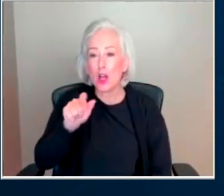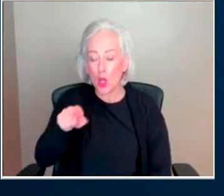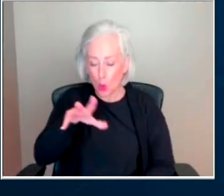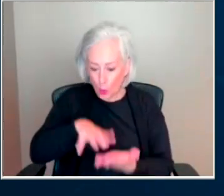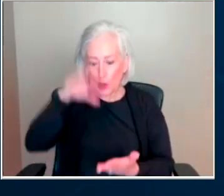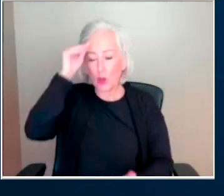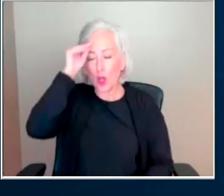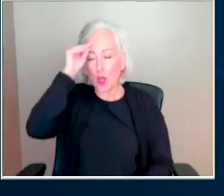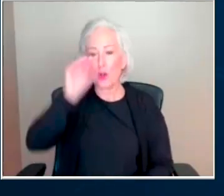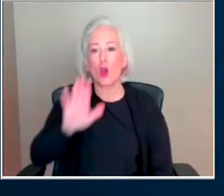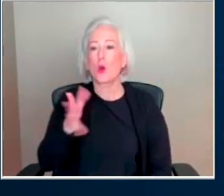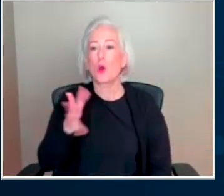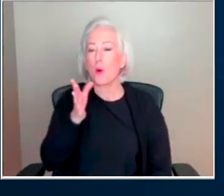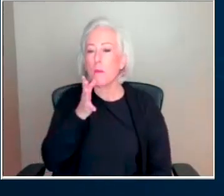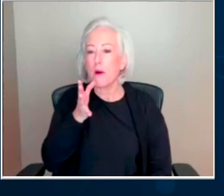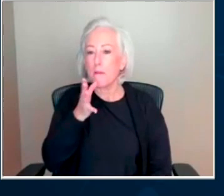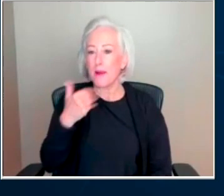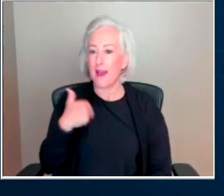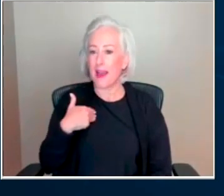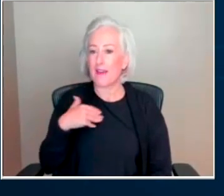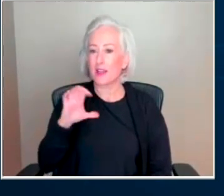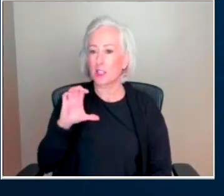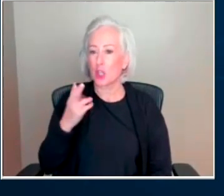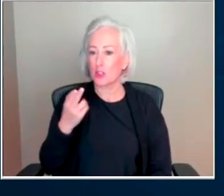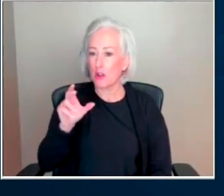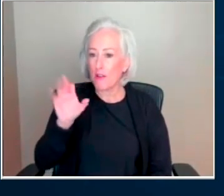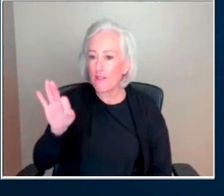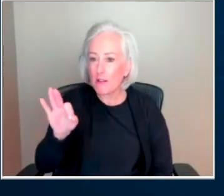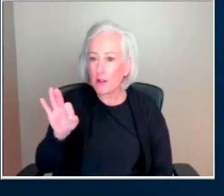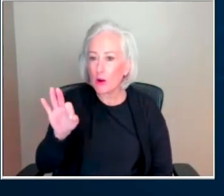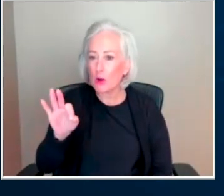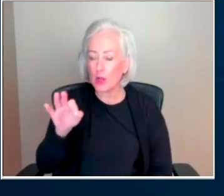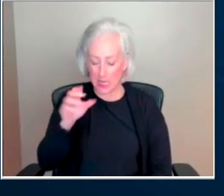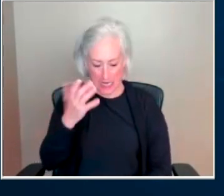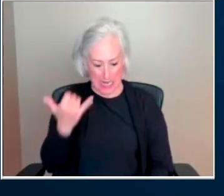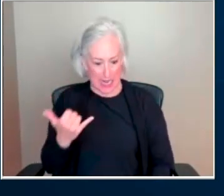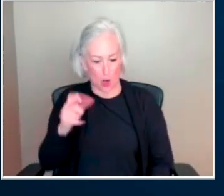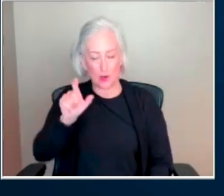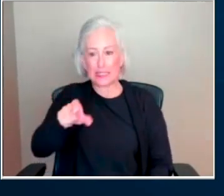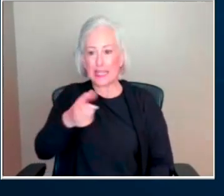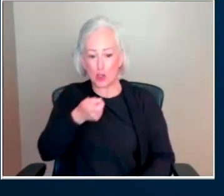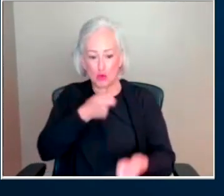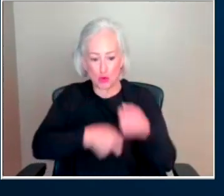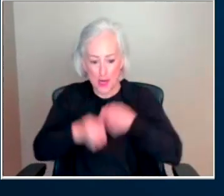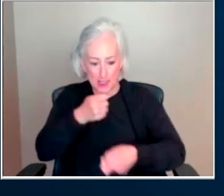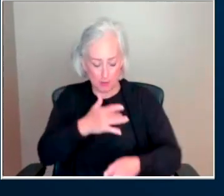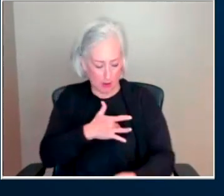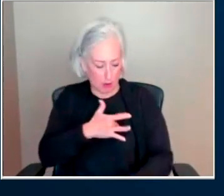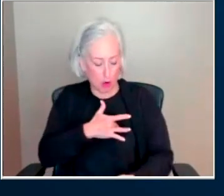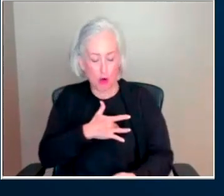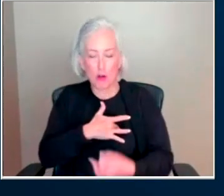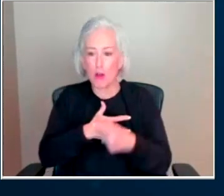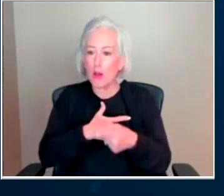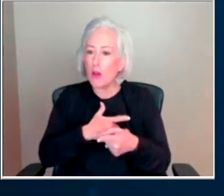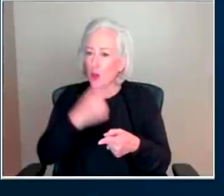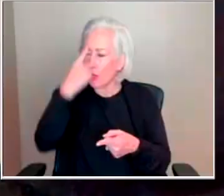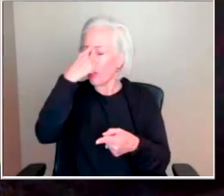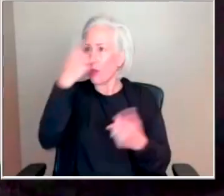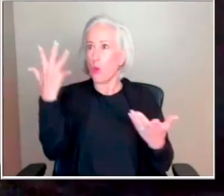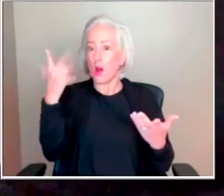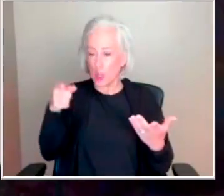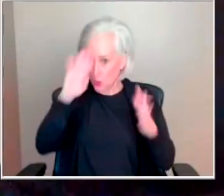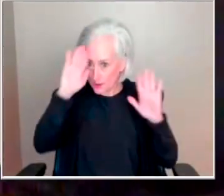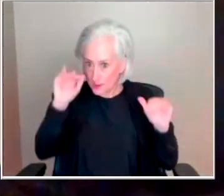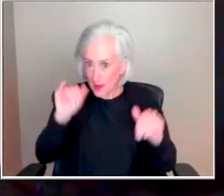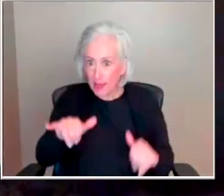and now it's so advanced that she needs a transplant, what was going through your mind, or was this something you were expecting? Well,